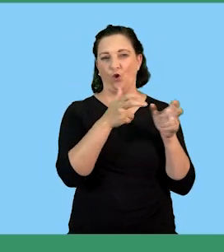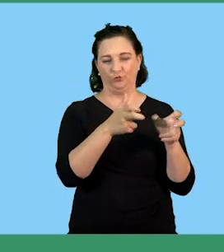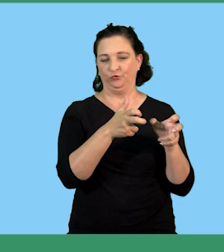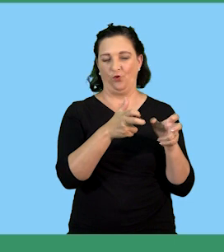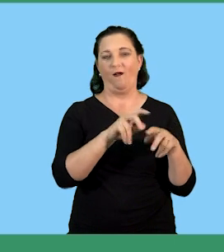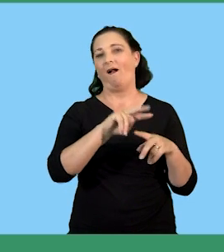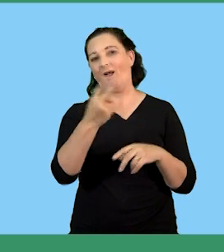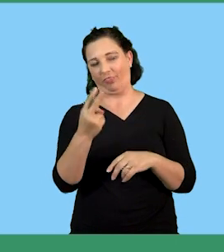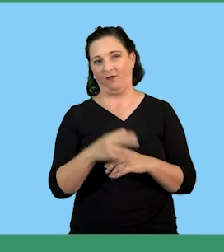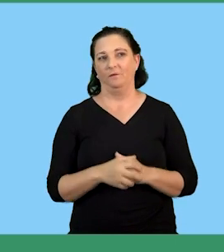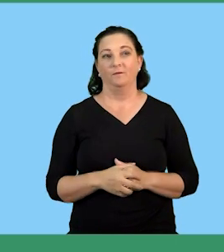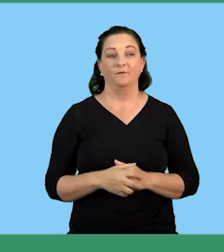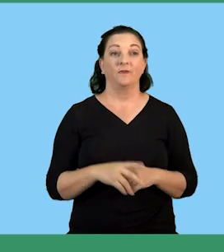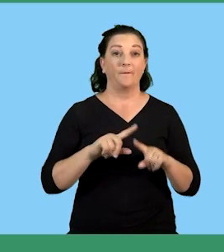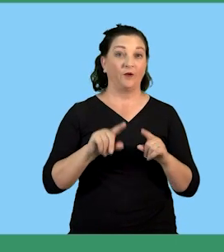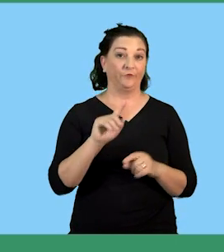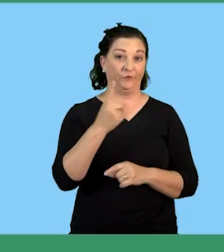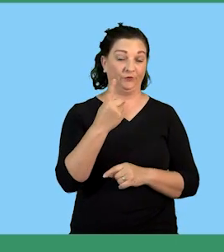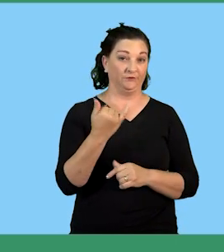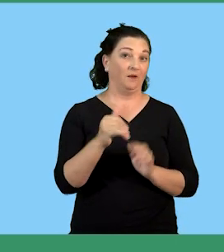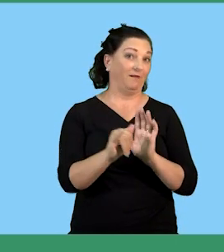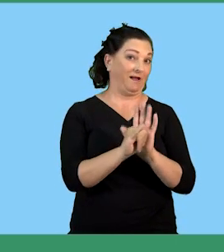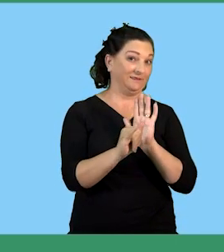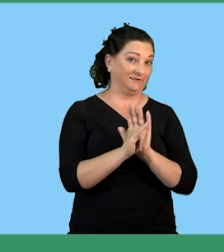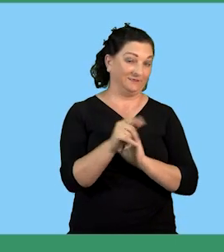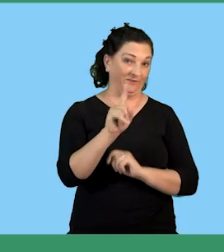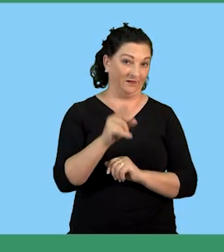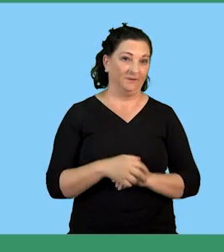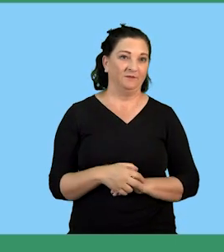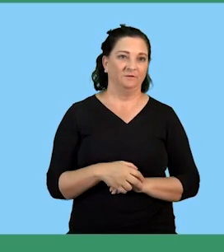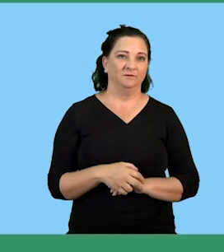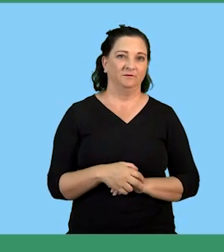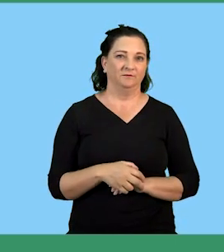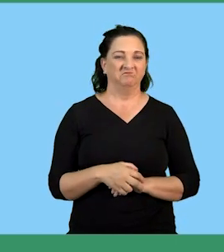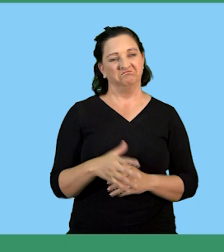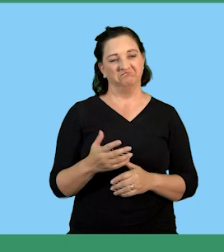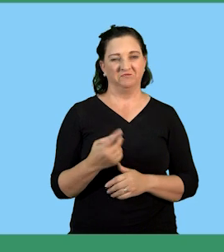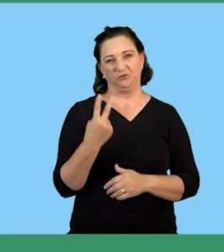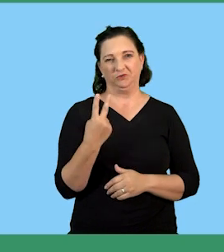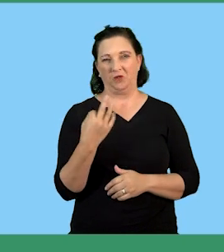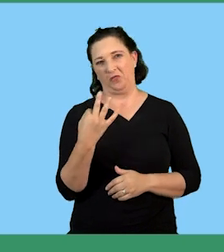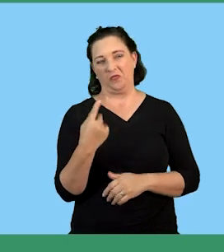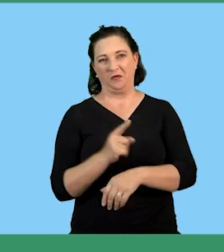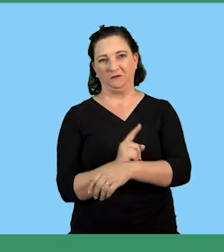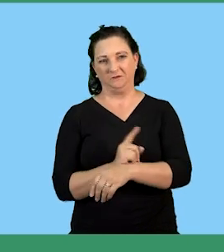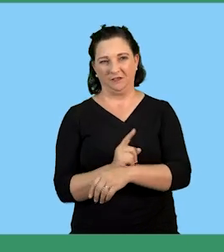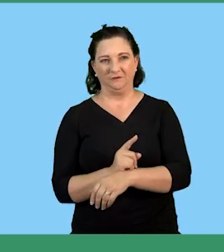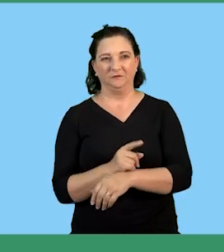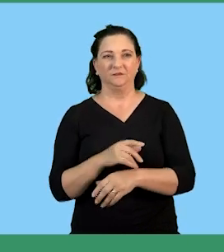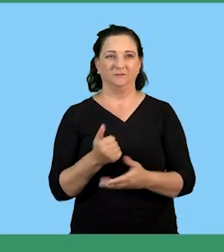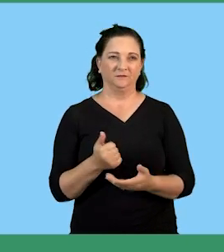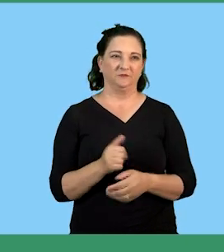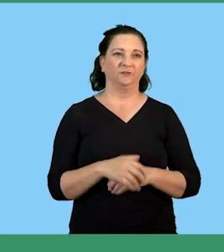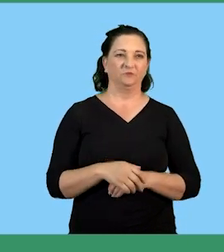scenario. So let's identify. So I'm gonna give you just 2 seconds, 3 seconds, 4 seconds,